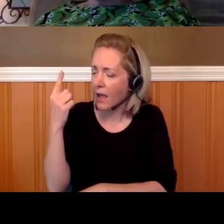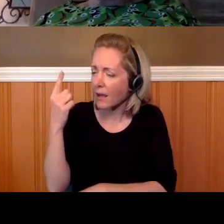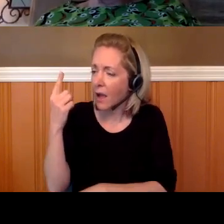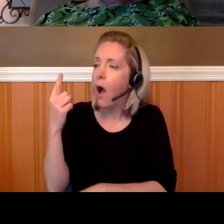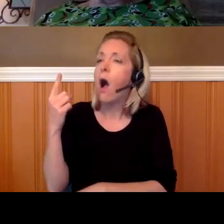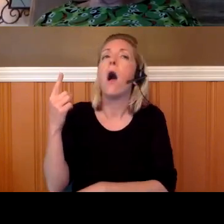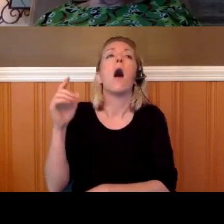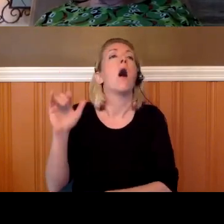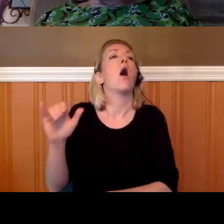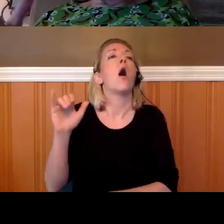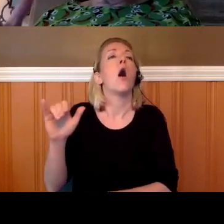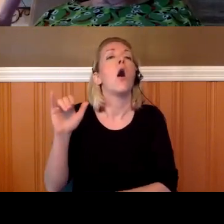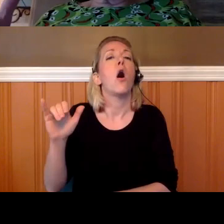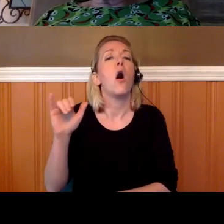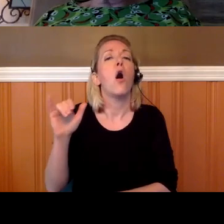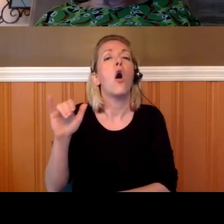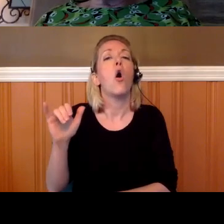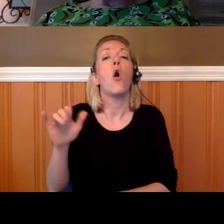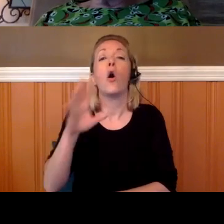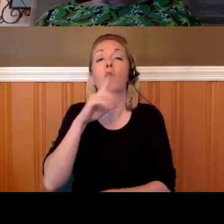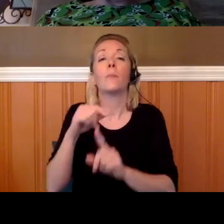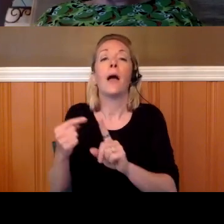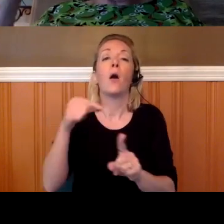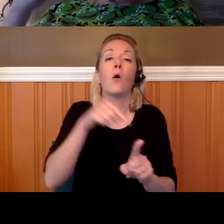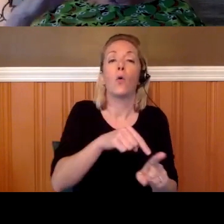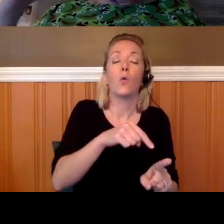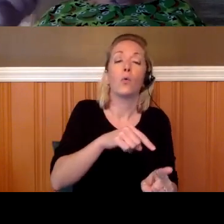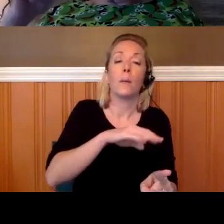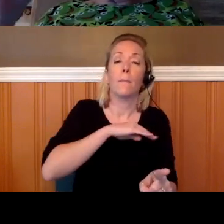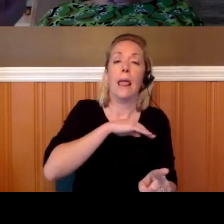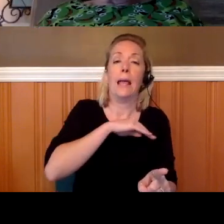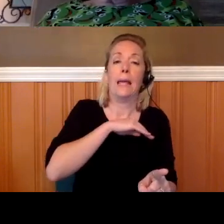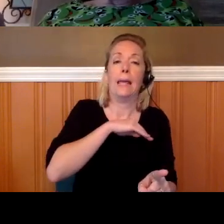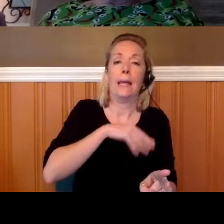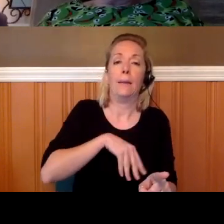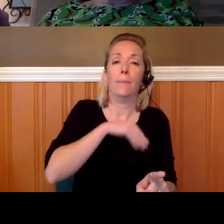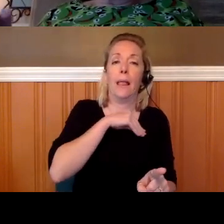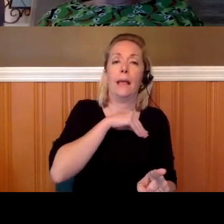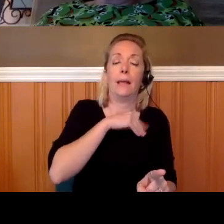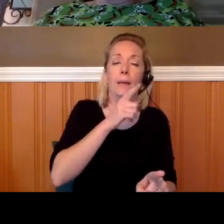his black blanket. So she would go to her color page and